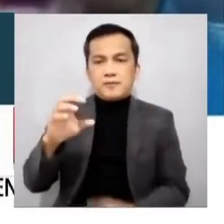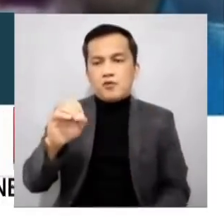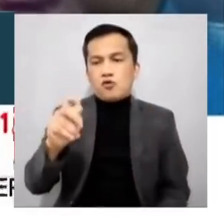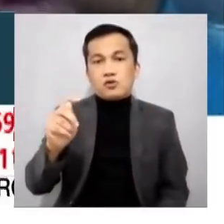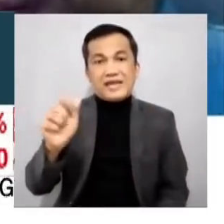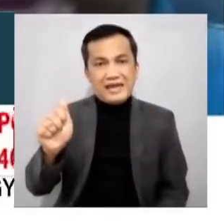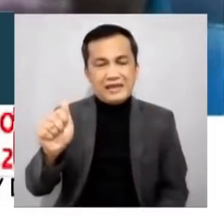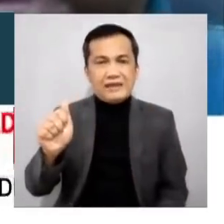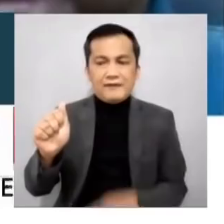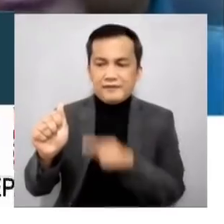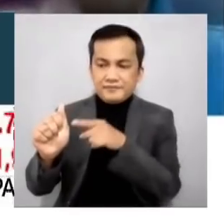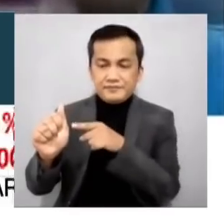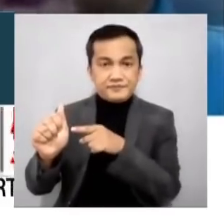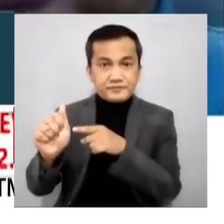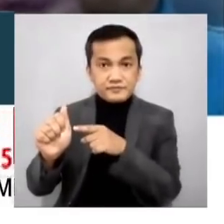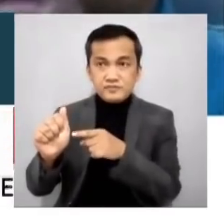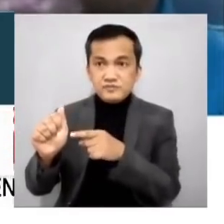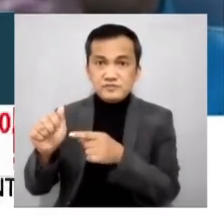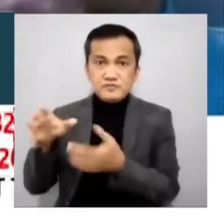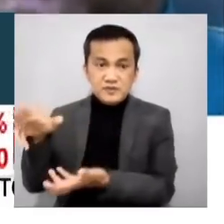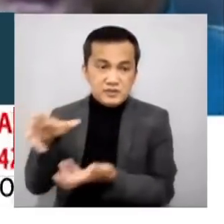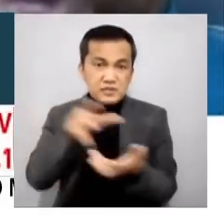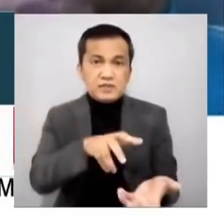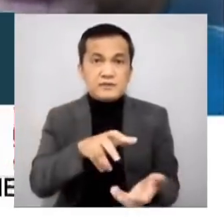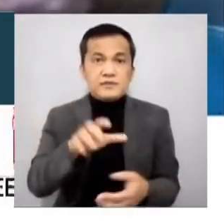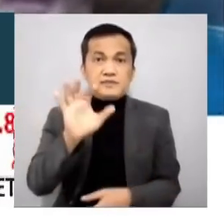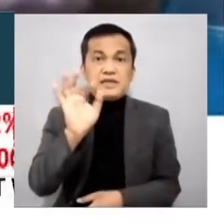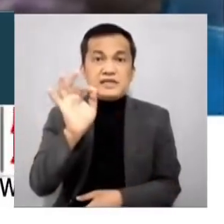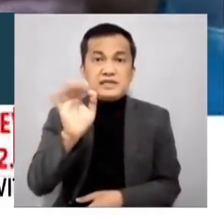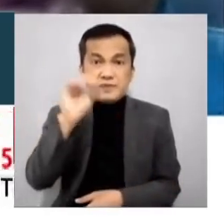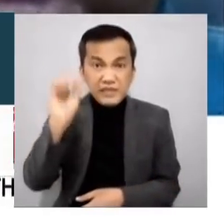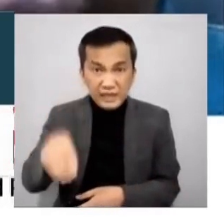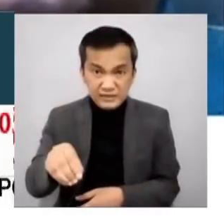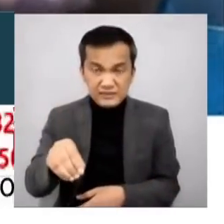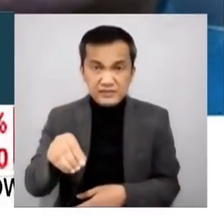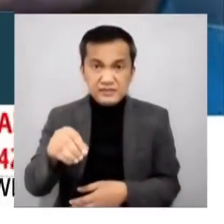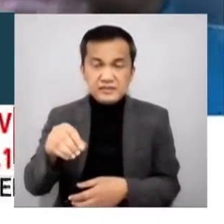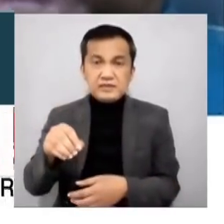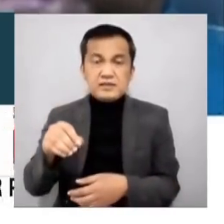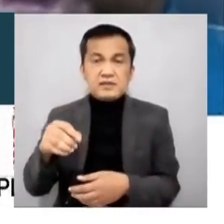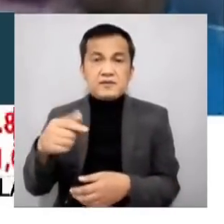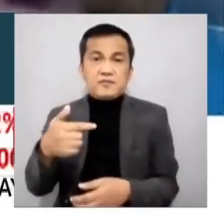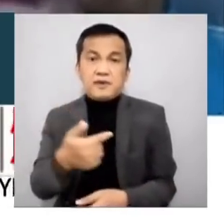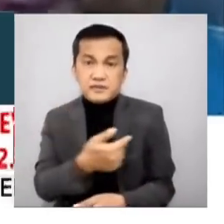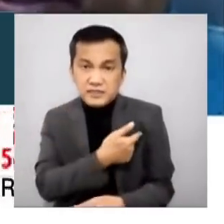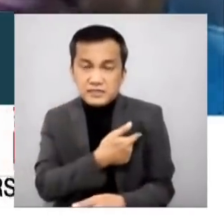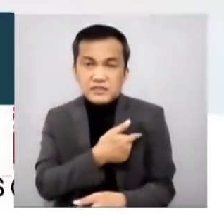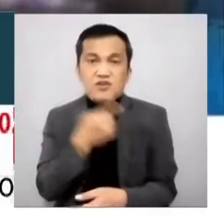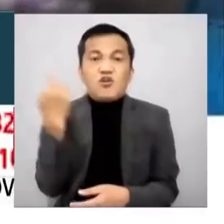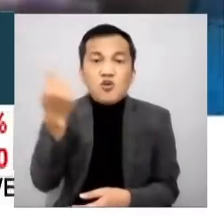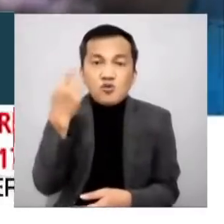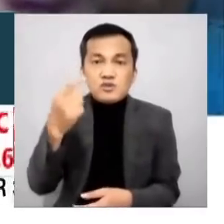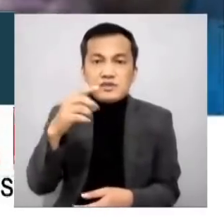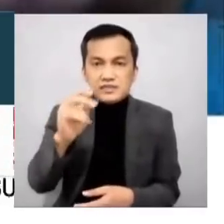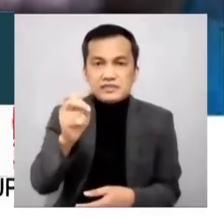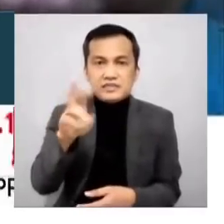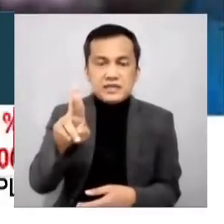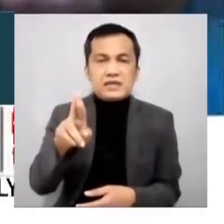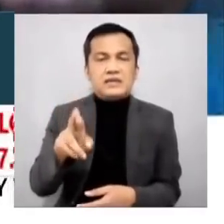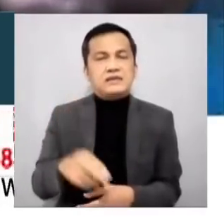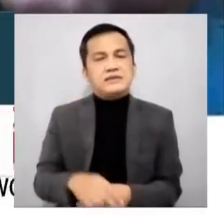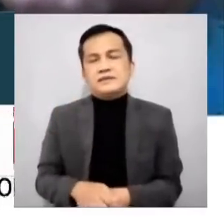to allocate 90% of the vaccines only to NCR plus 8. It's about